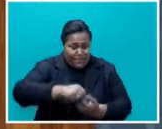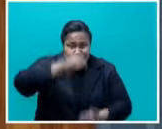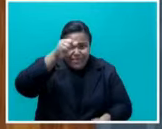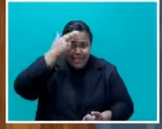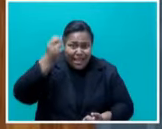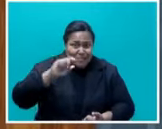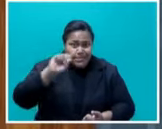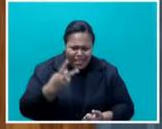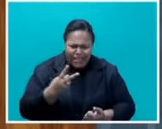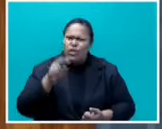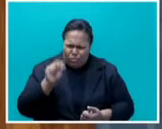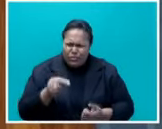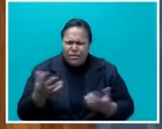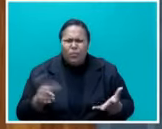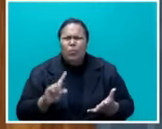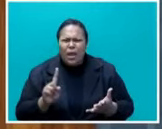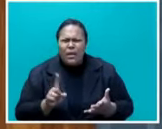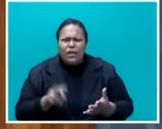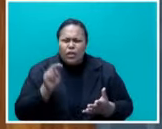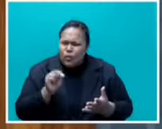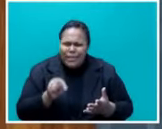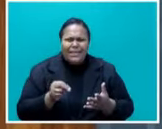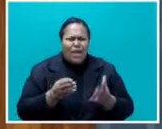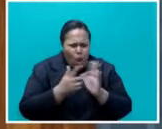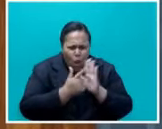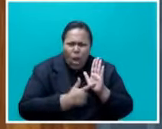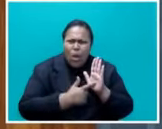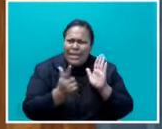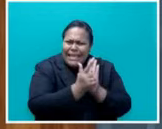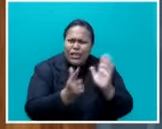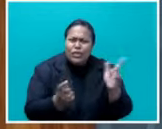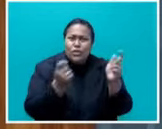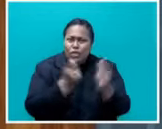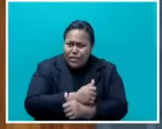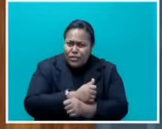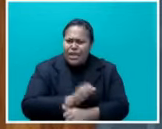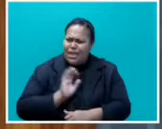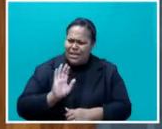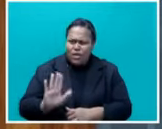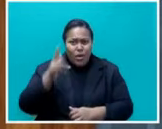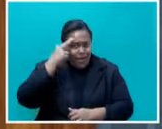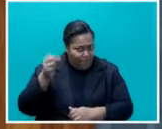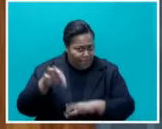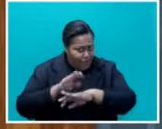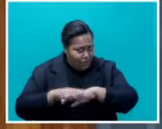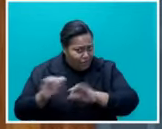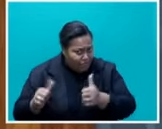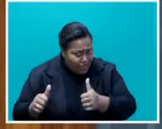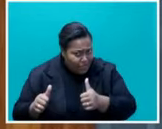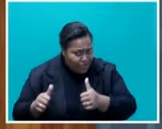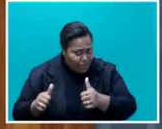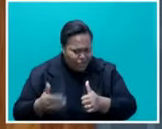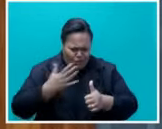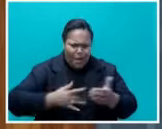Speaker. They have to go through a deed poll change, a legal change in their names in order to use their married